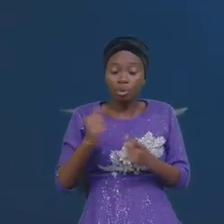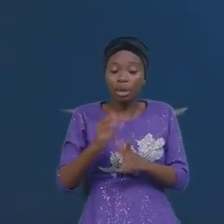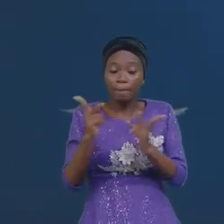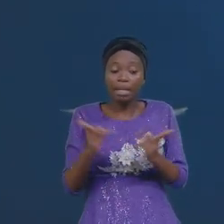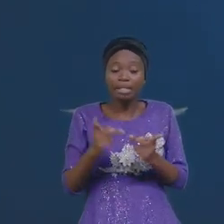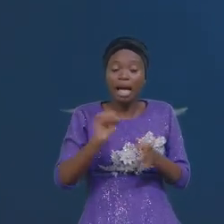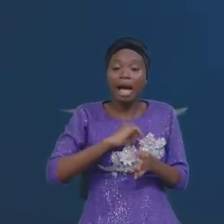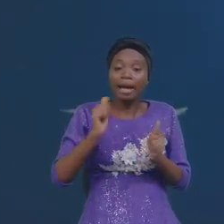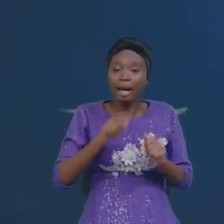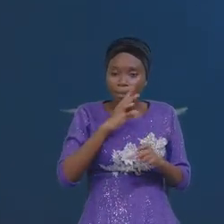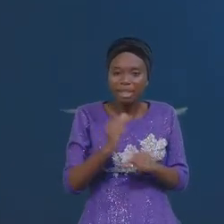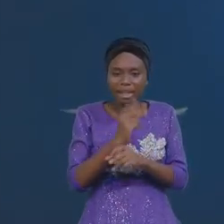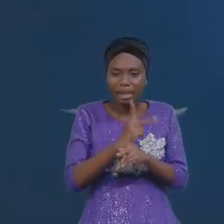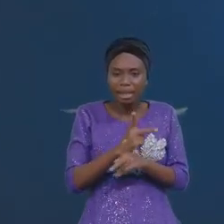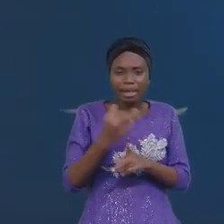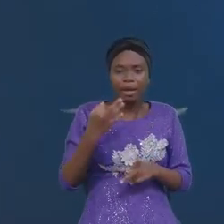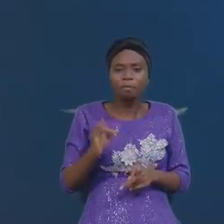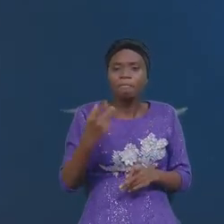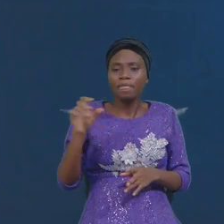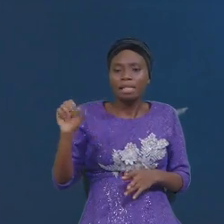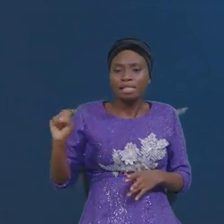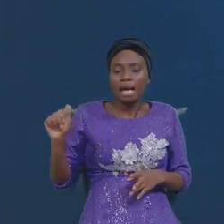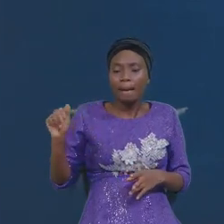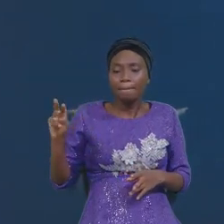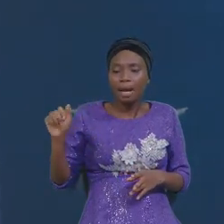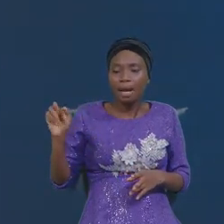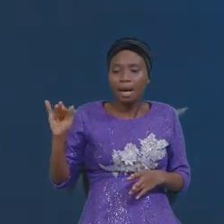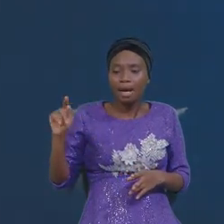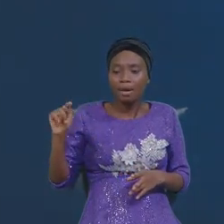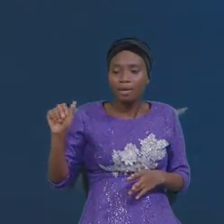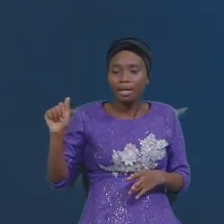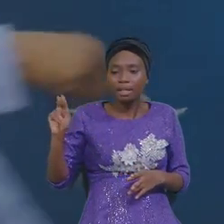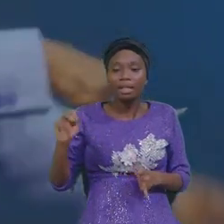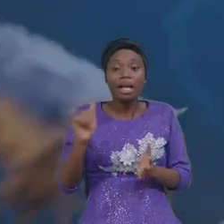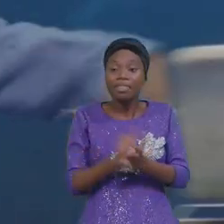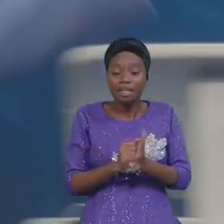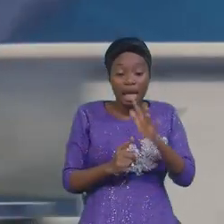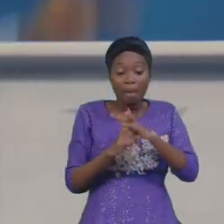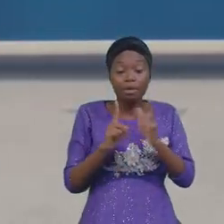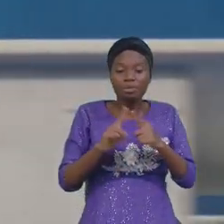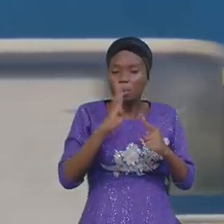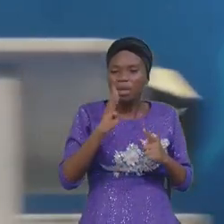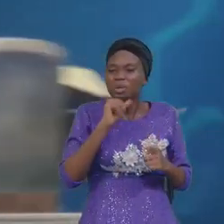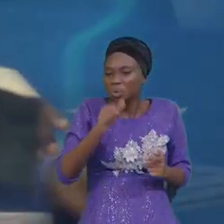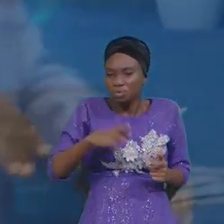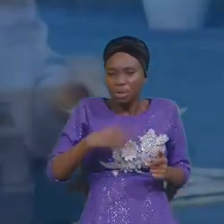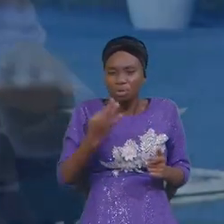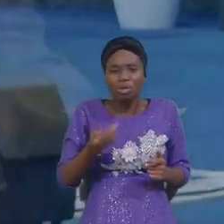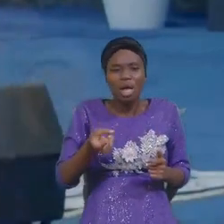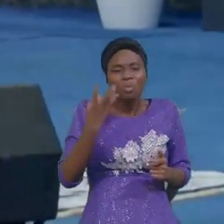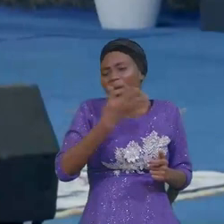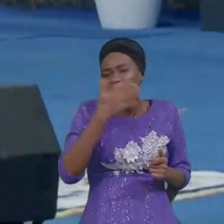The Samaritan that appeared irreligious, they were better than those religious